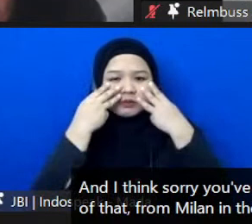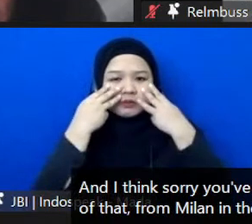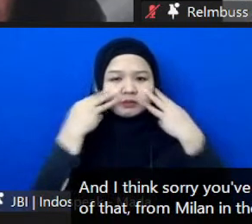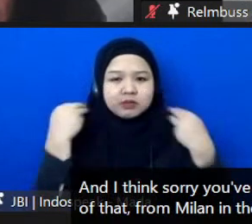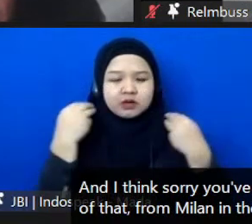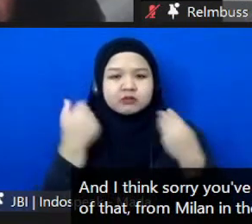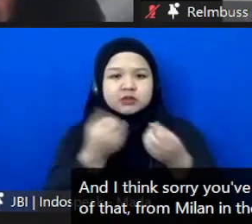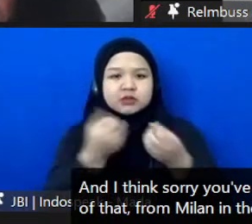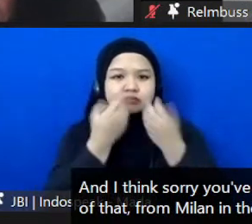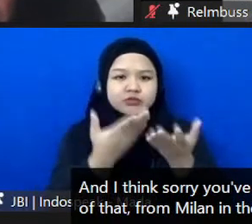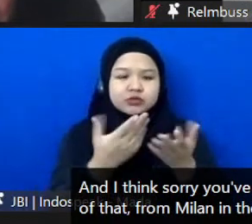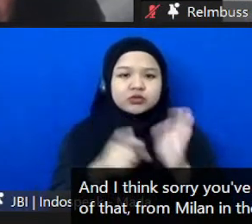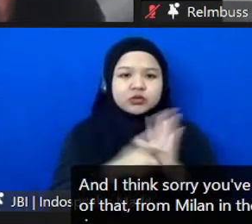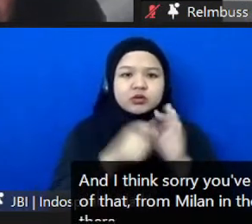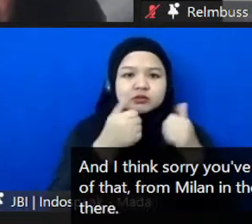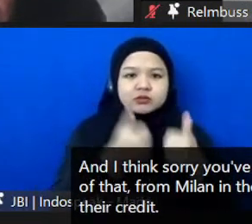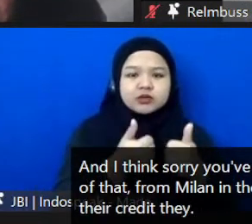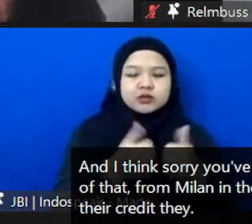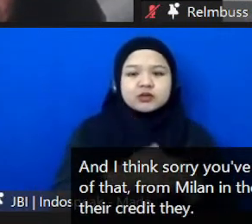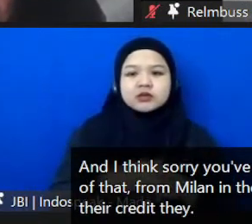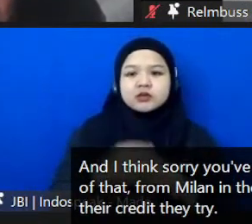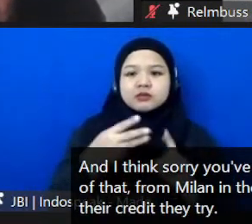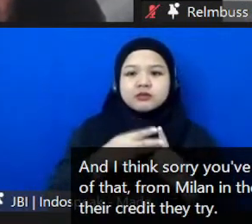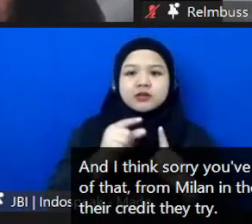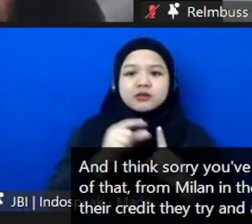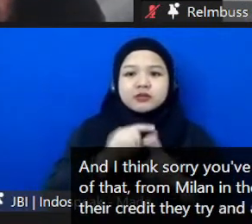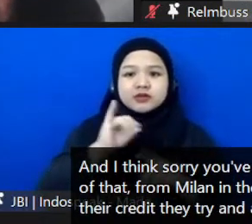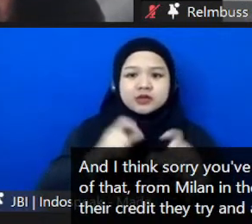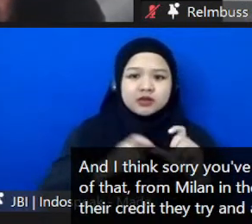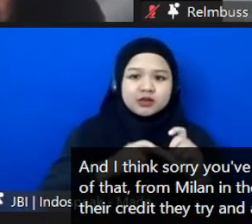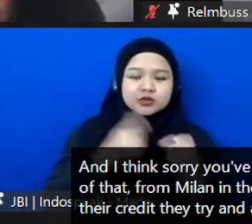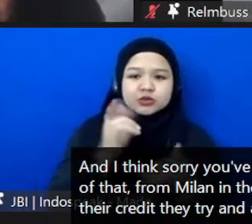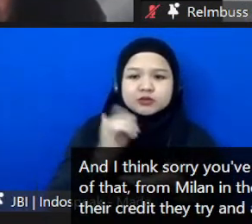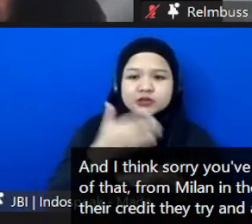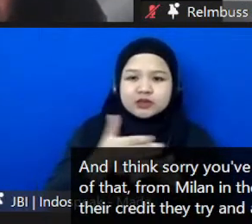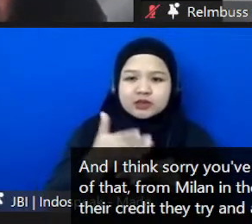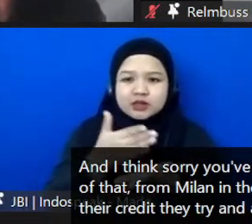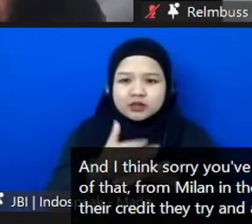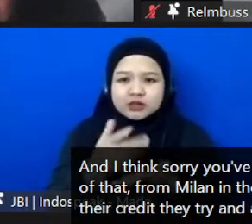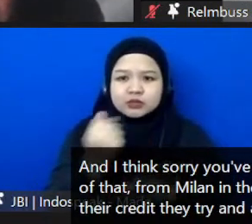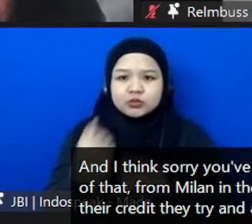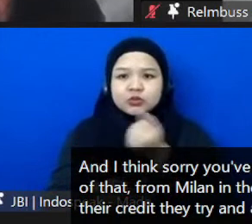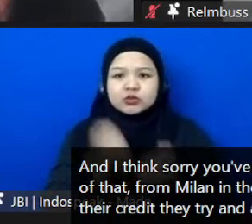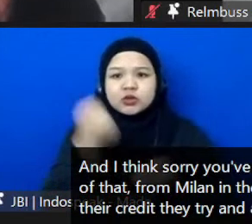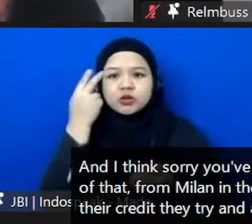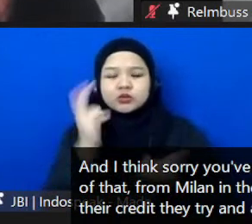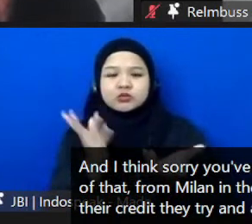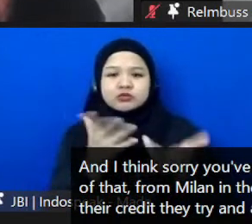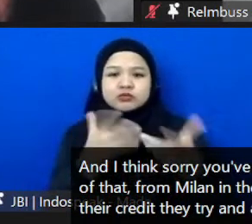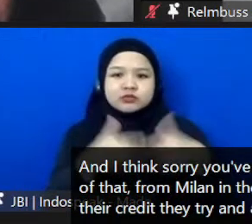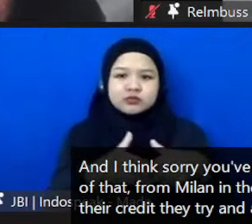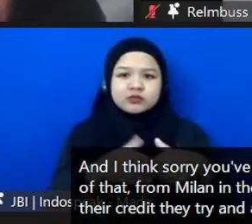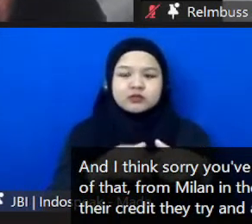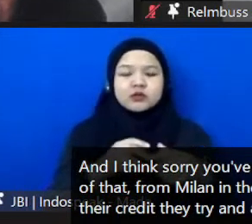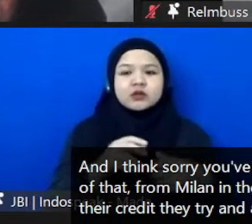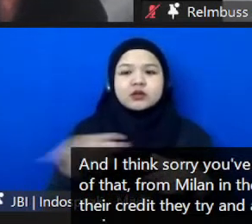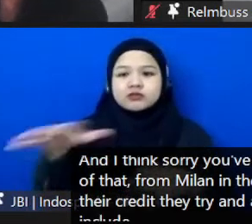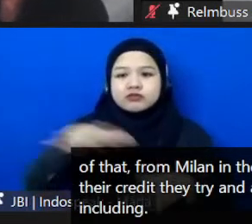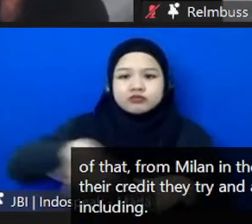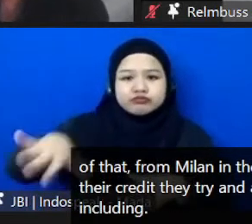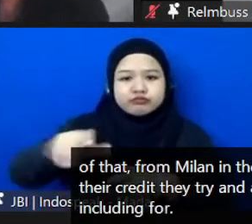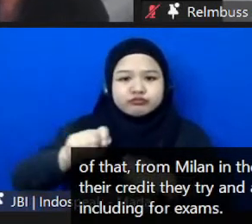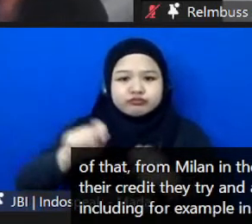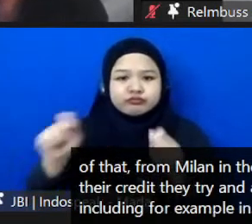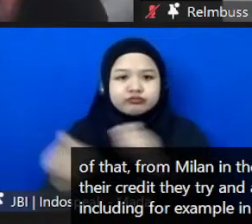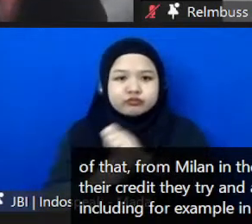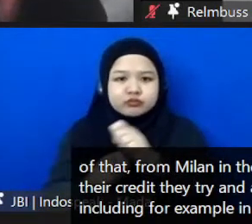So BPJS, to their credit, they try and adjust to changing circumstances, including, for example,